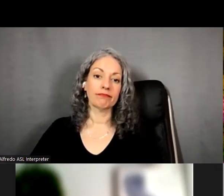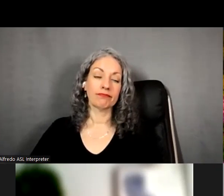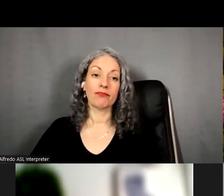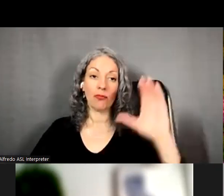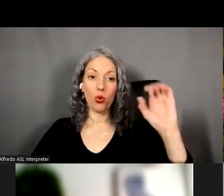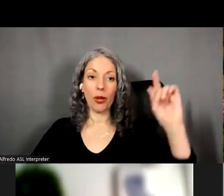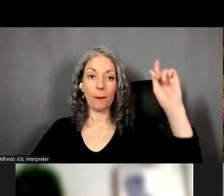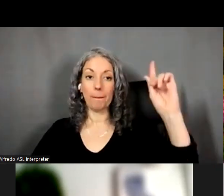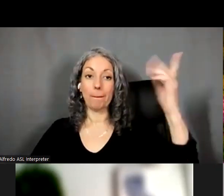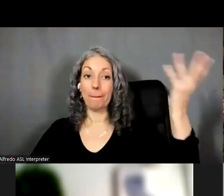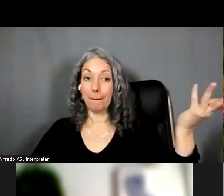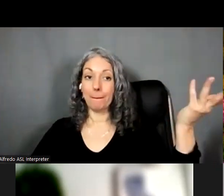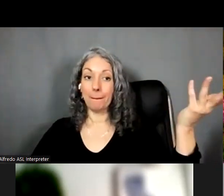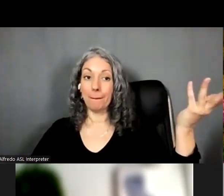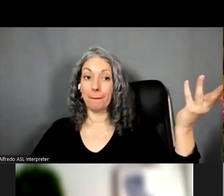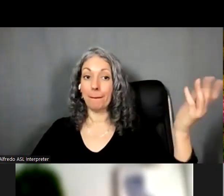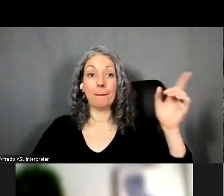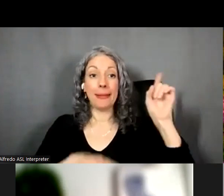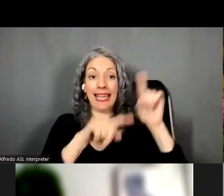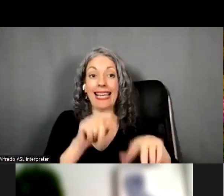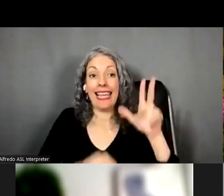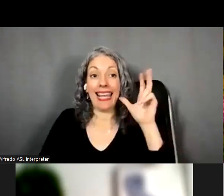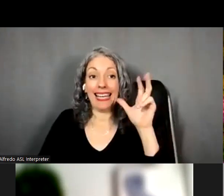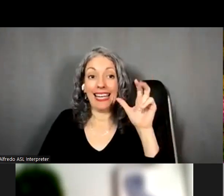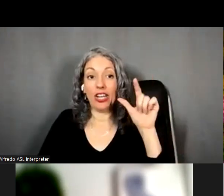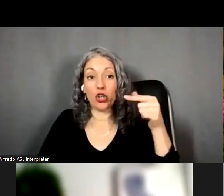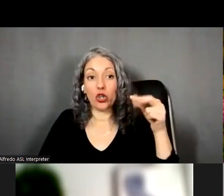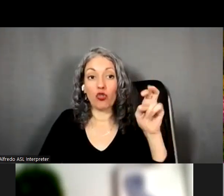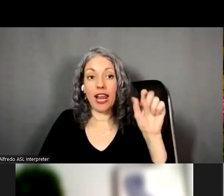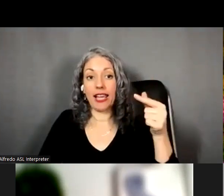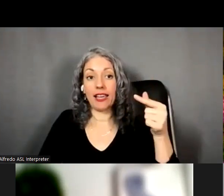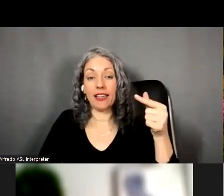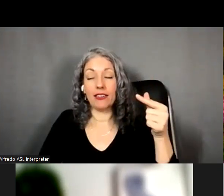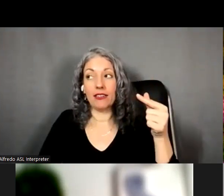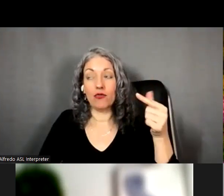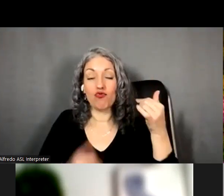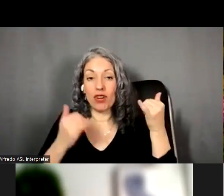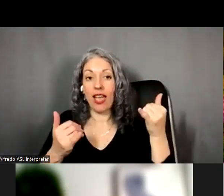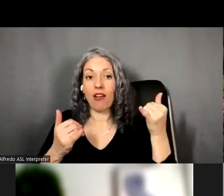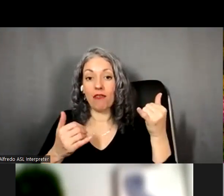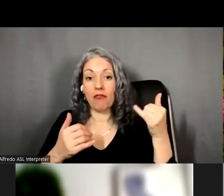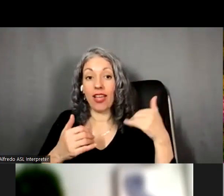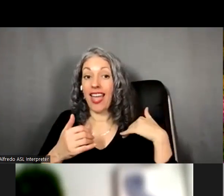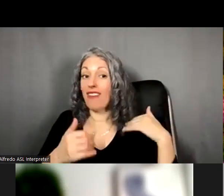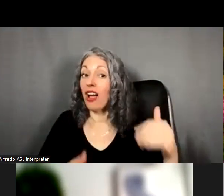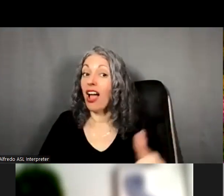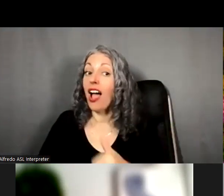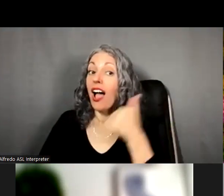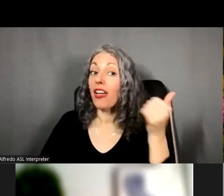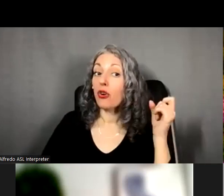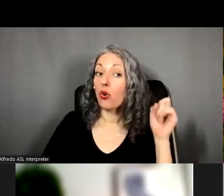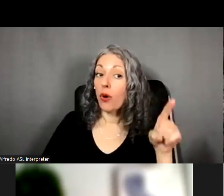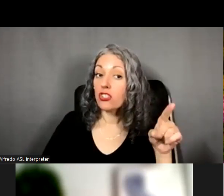Okay, I'm not hearing from Greg at this moment. Are there other questions that any of our attendees